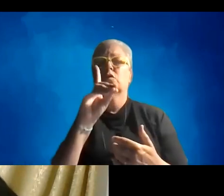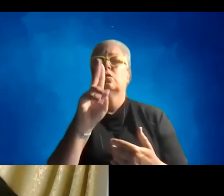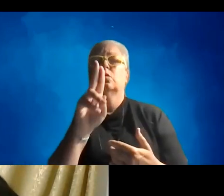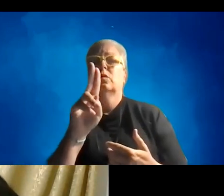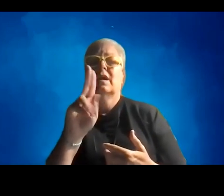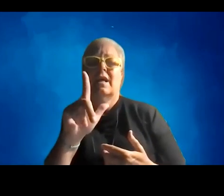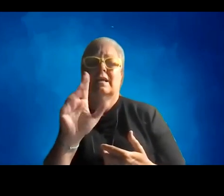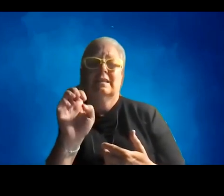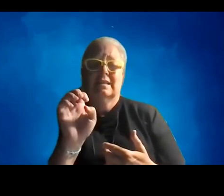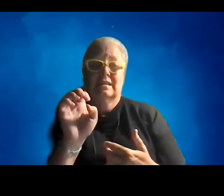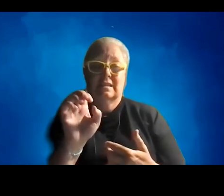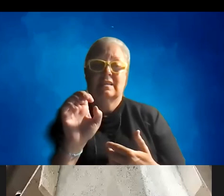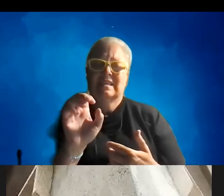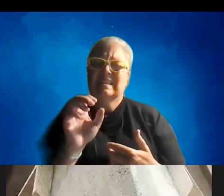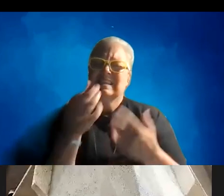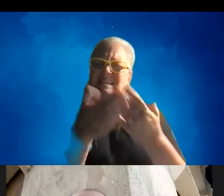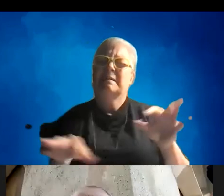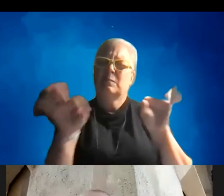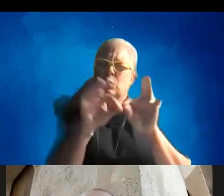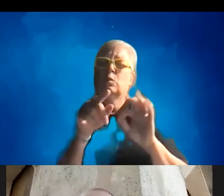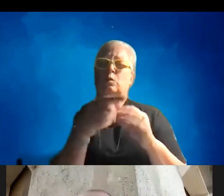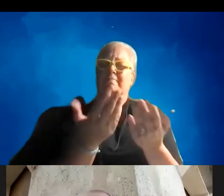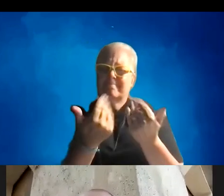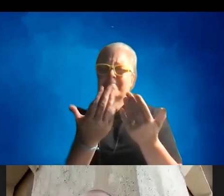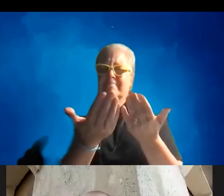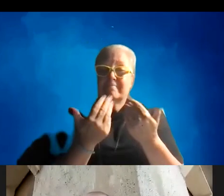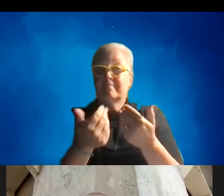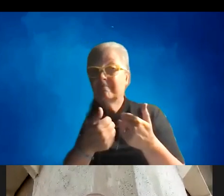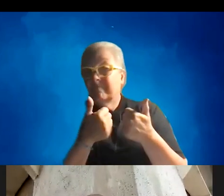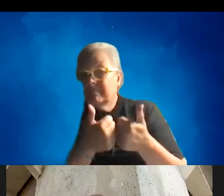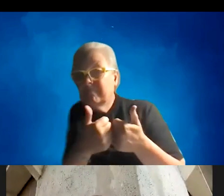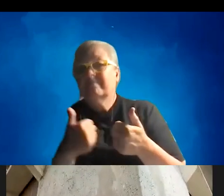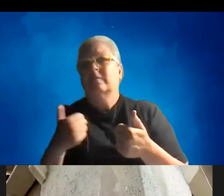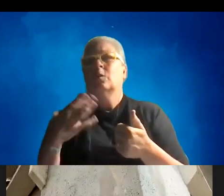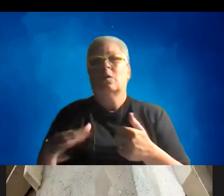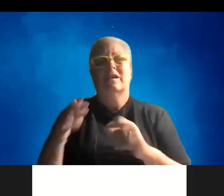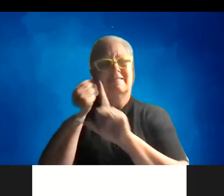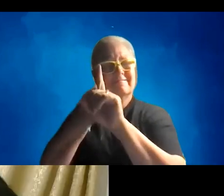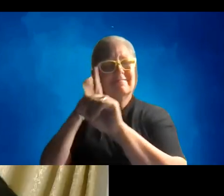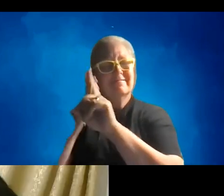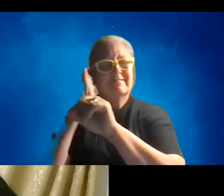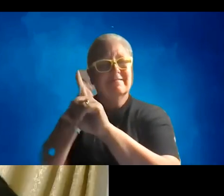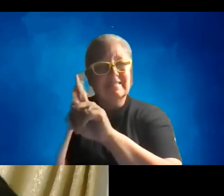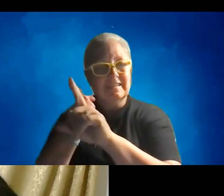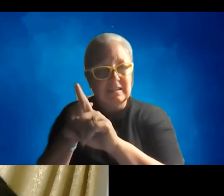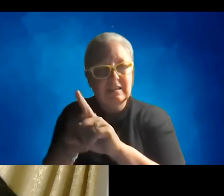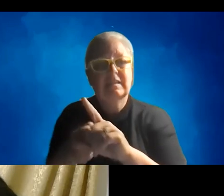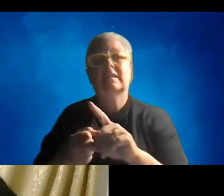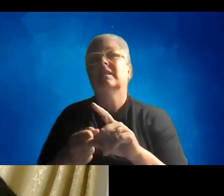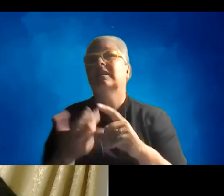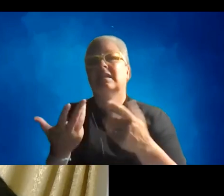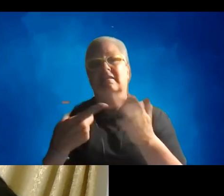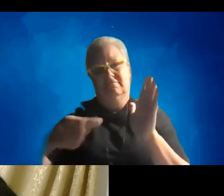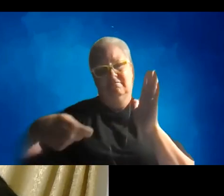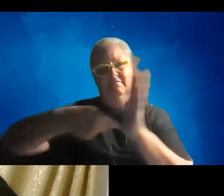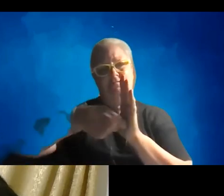bidding for more funding to be able to spread this course offline onto computer sticks that we can take out